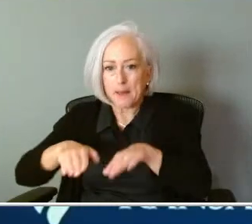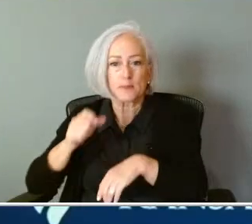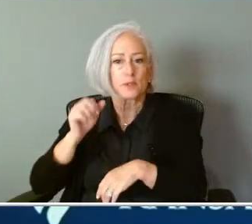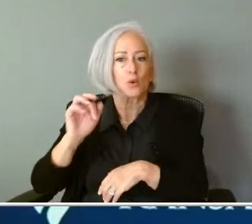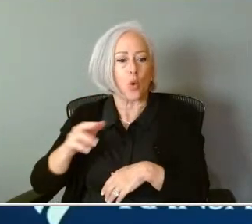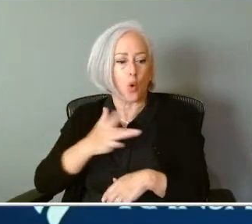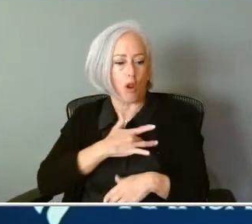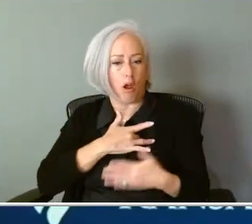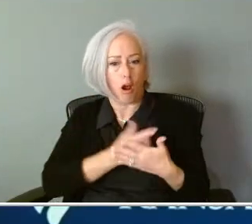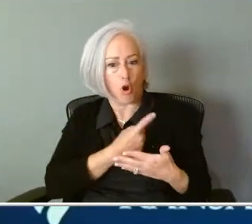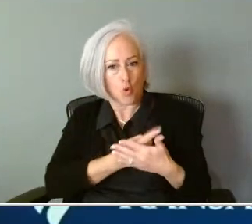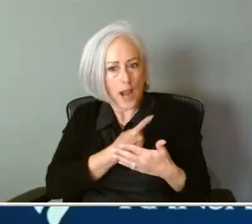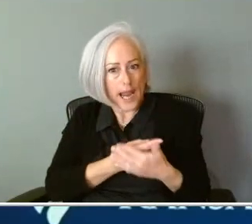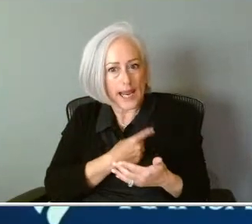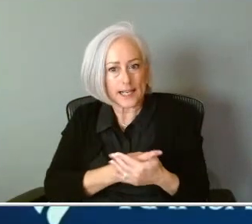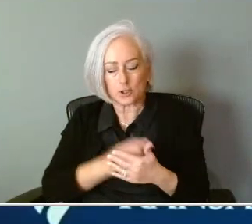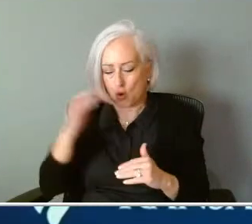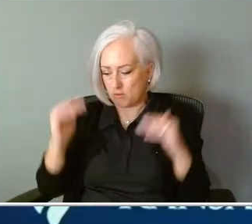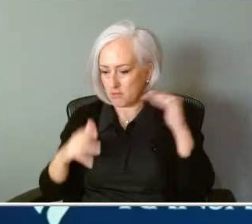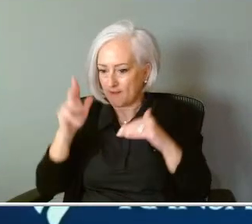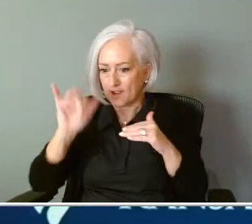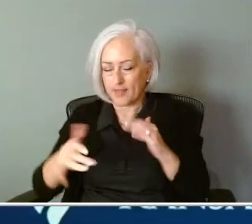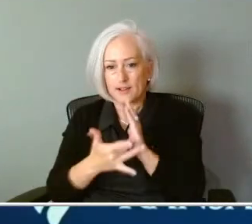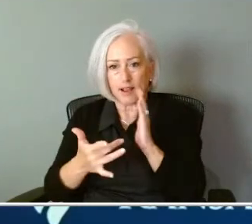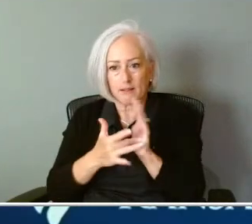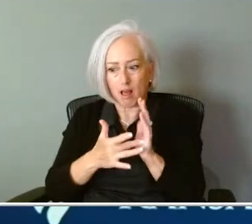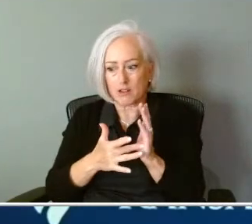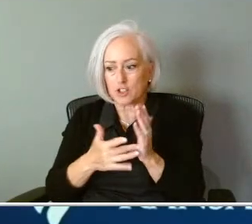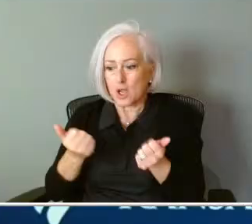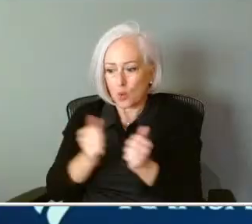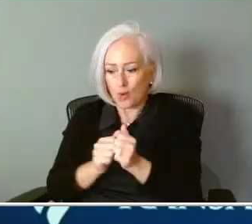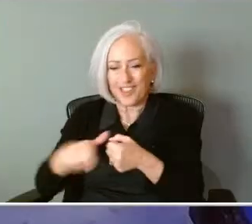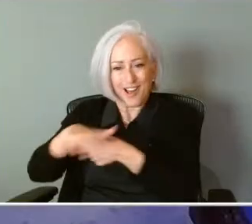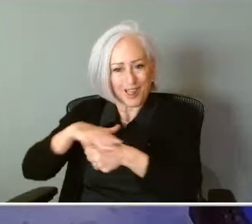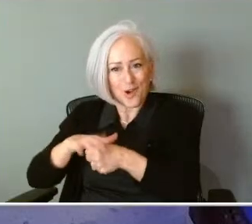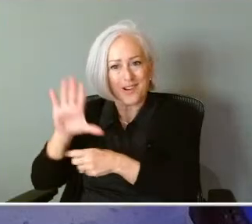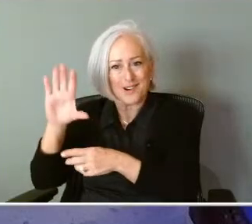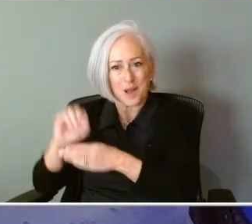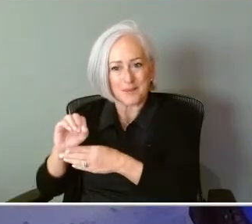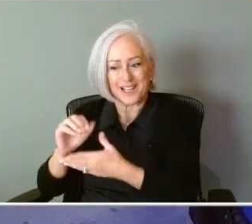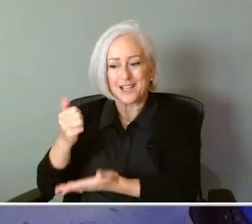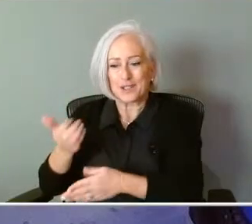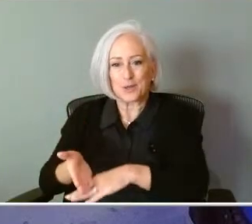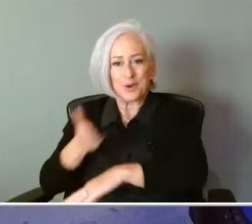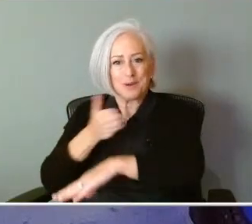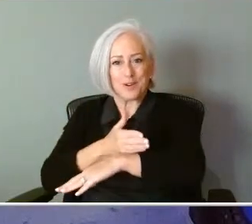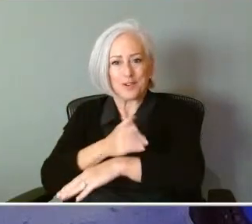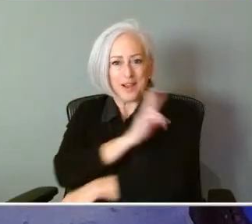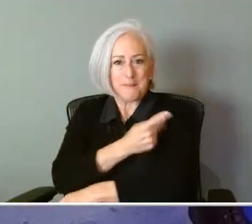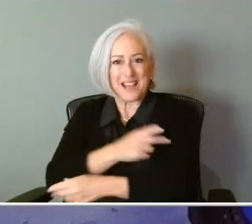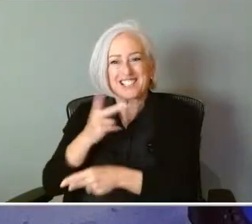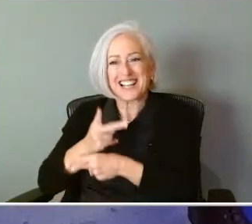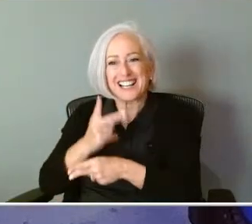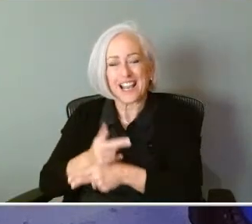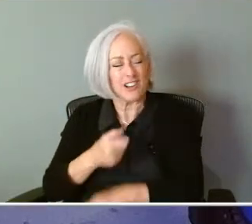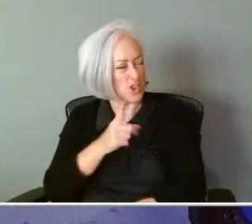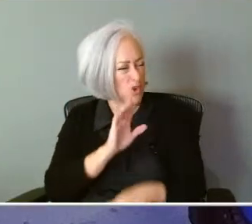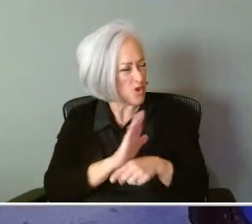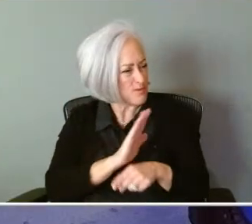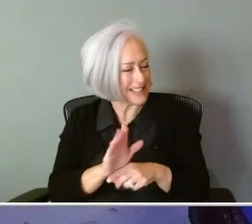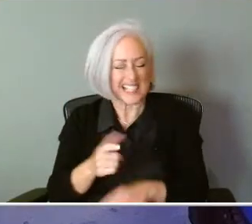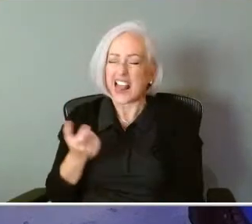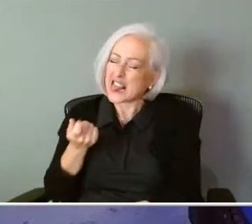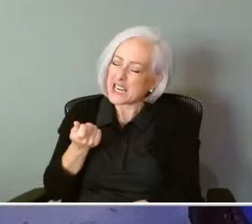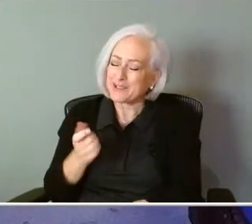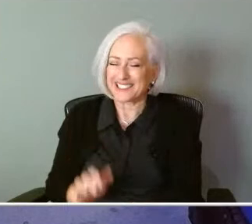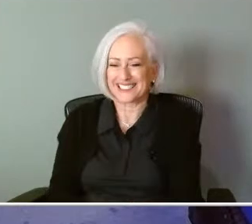those technologies and some of our local companies to help us improve patient care. So you're kind of busy. A little bit. A little bit here and there. Okay, so this is so